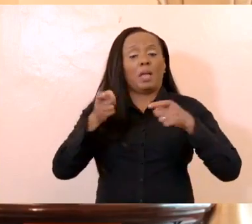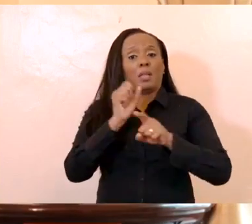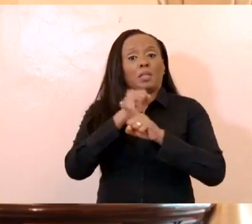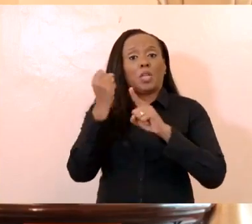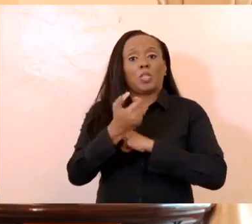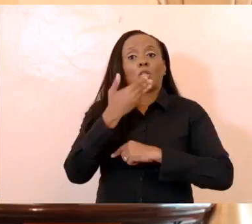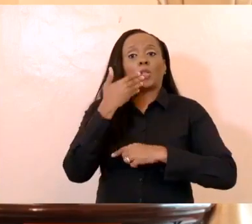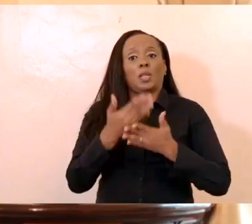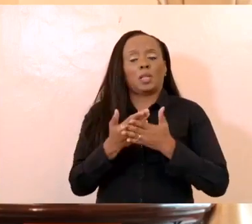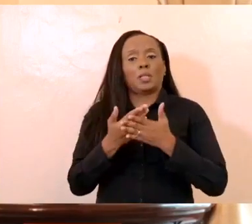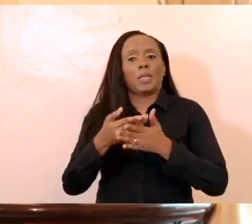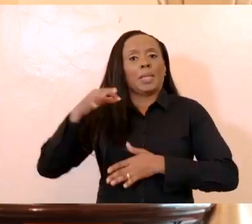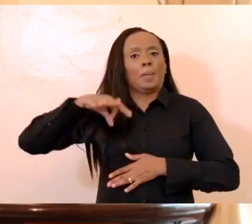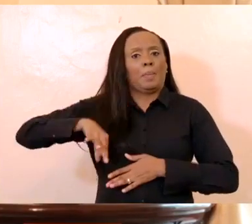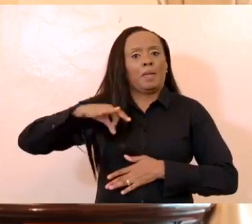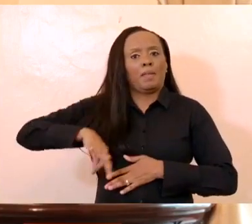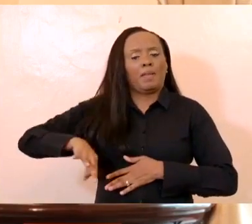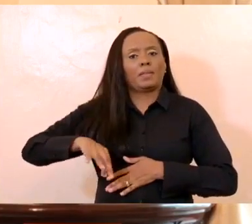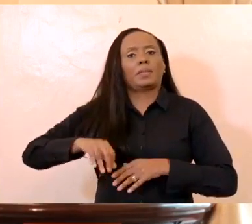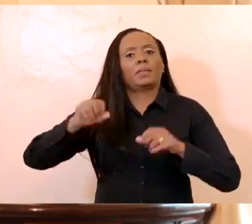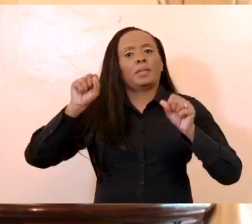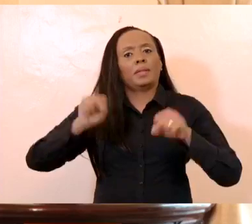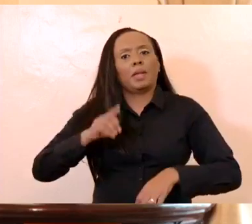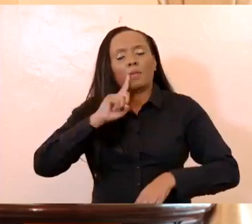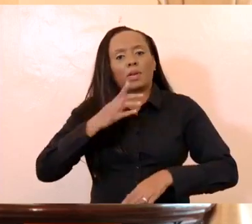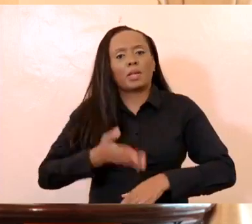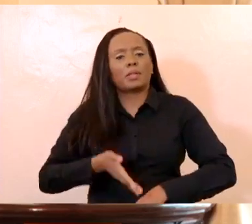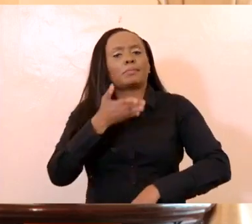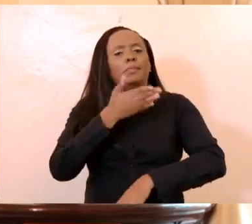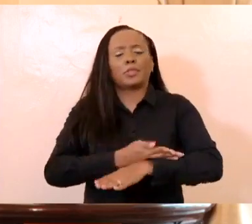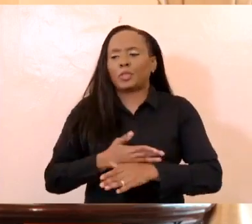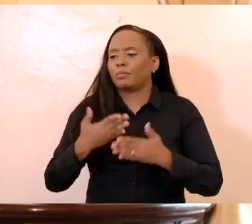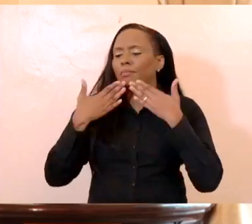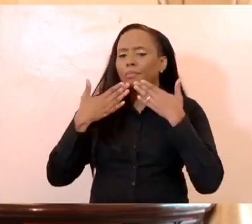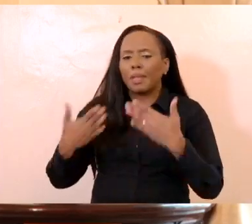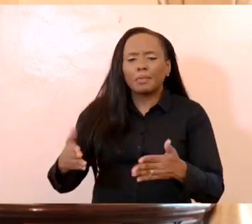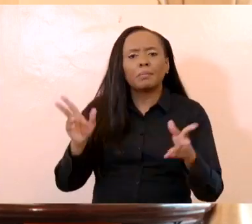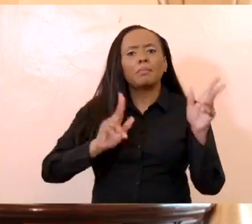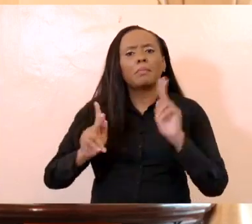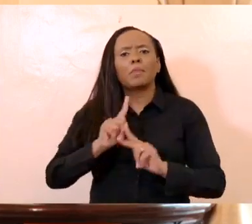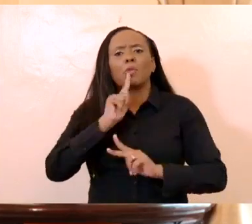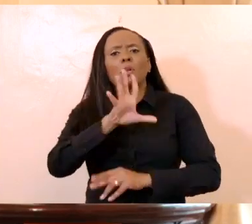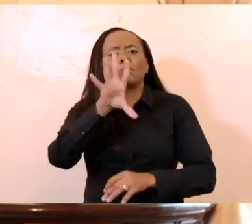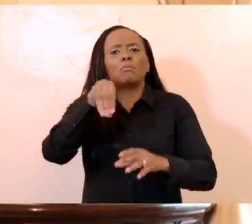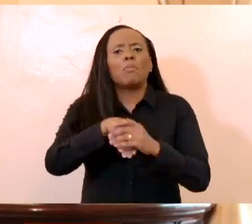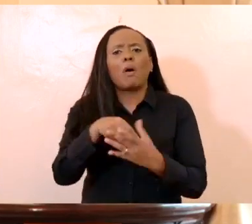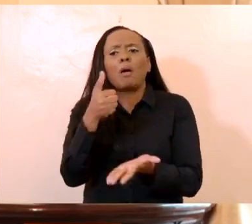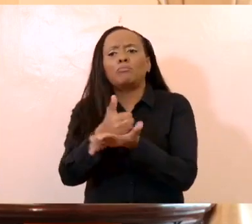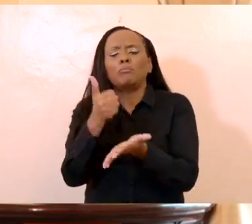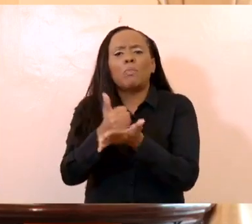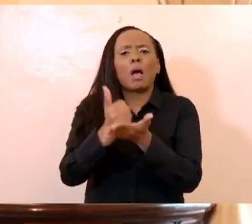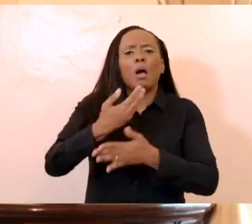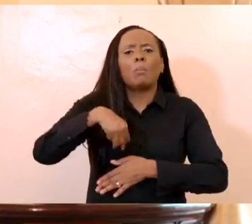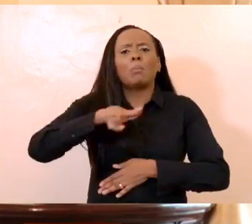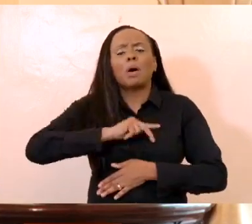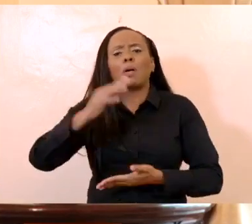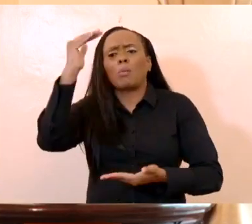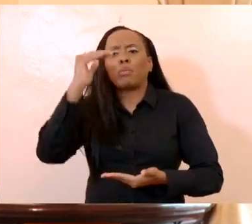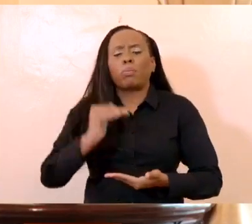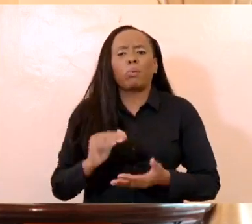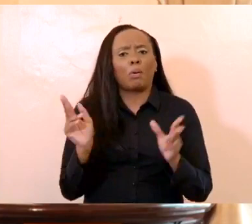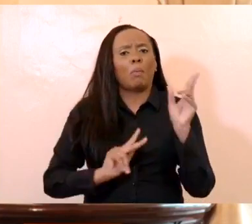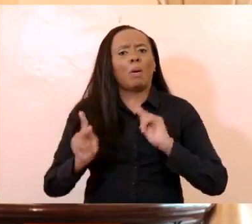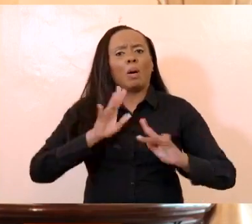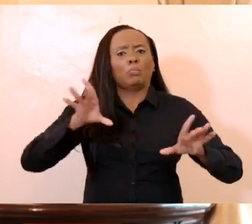well and you follow the protocols that are set down. So I wish to commend all of those who played a part in helping us to drastically reduce the